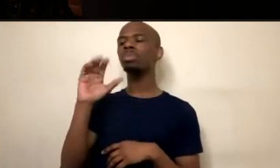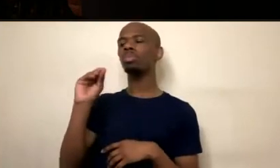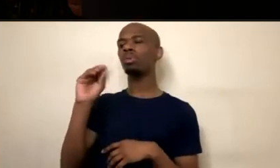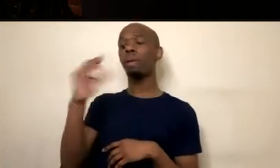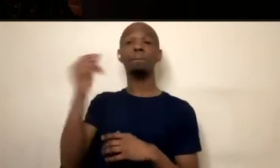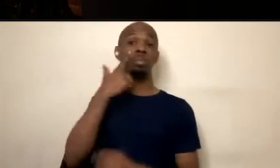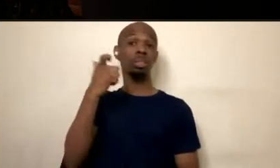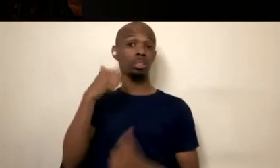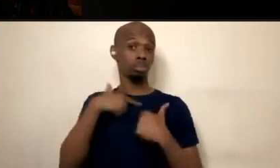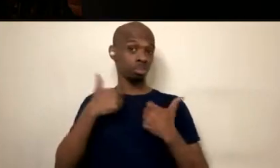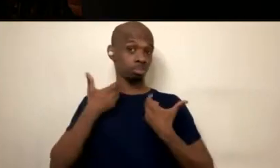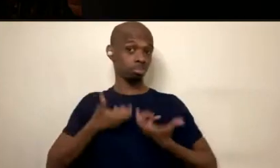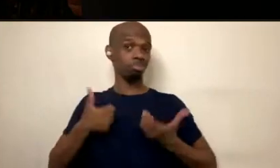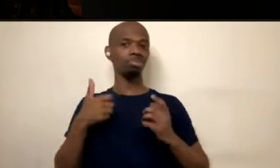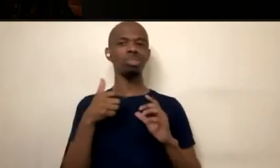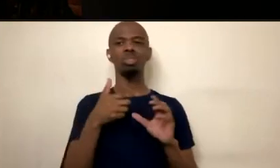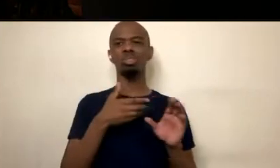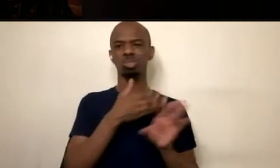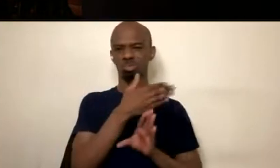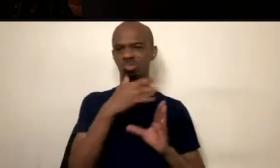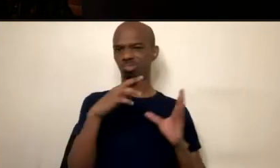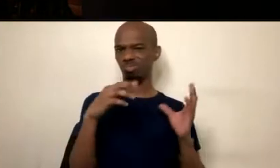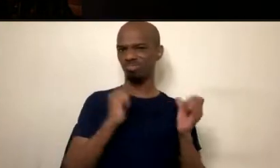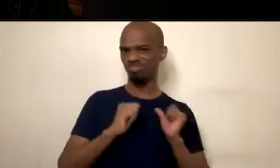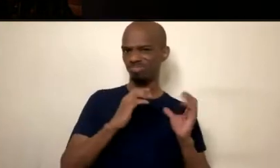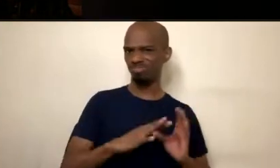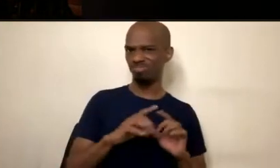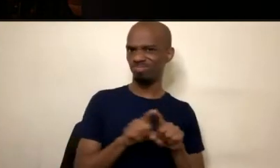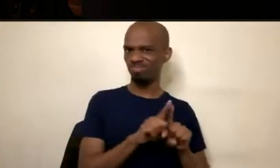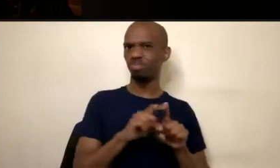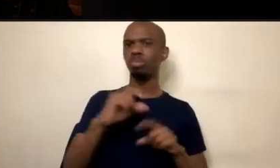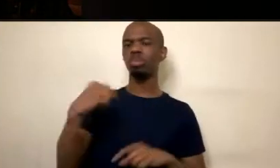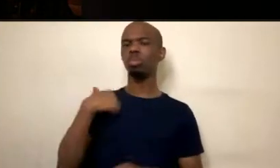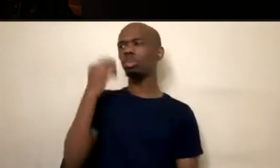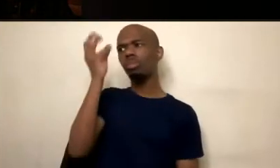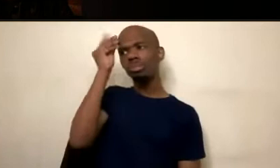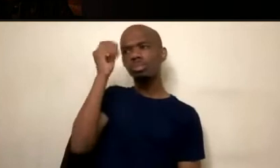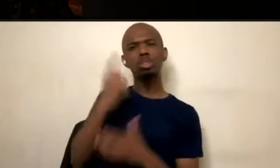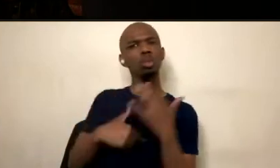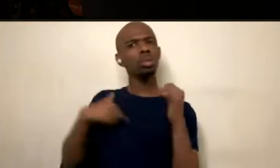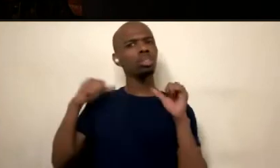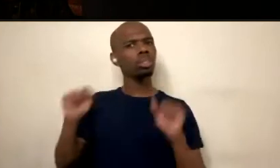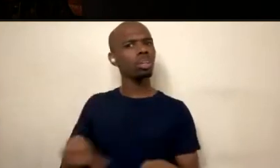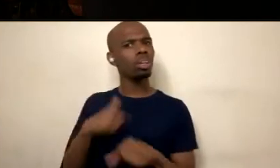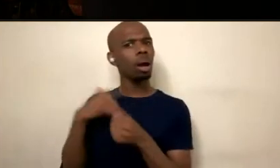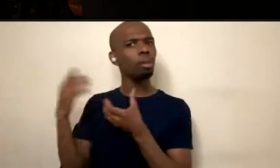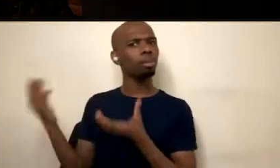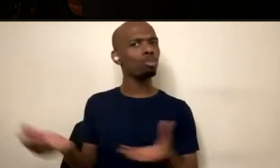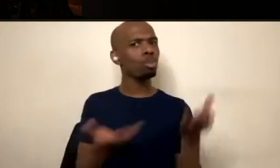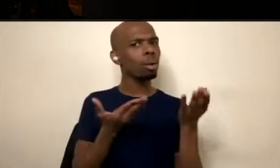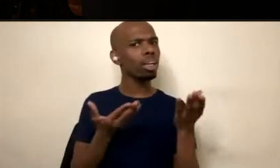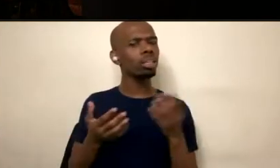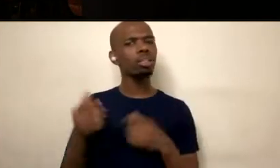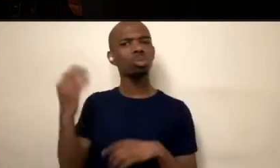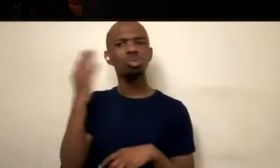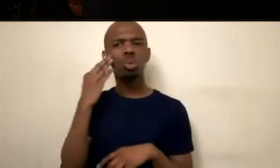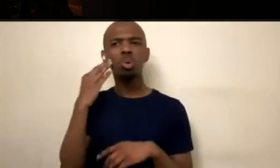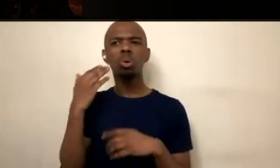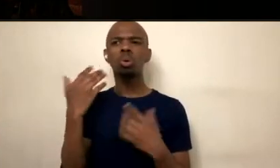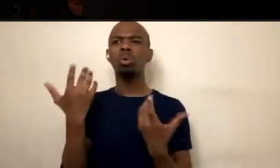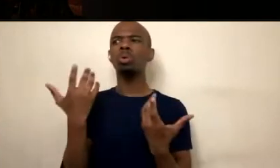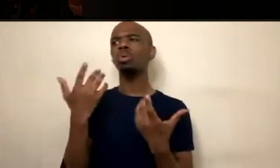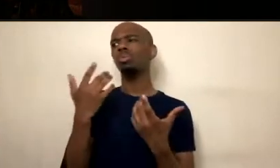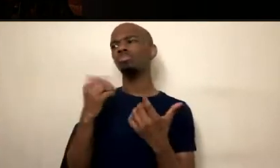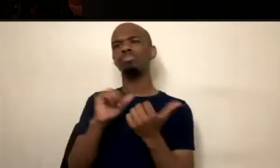be working on this piece, what can I bring? What kind of heart shouts is that gonna, how's that gonna color stuff, you know? And that's